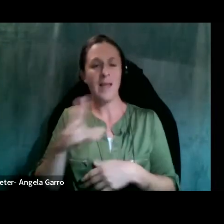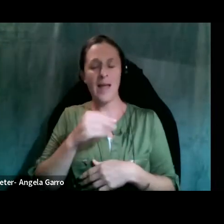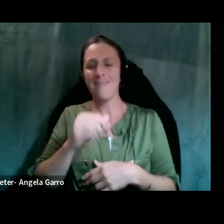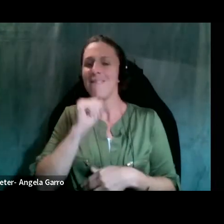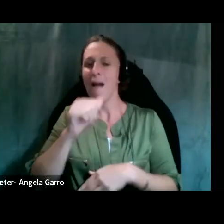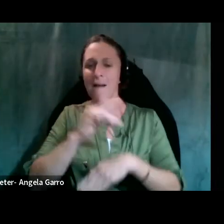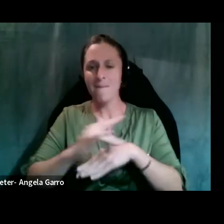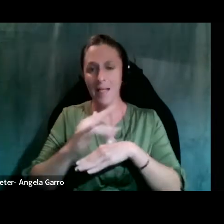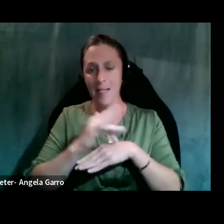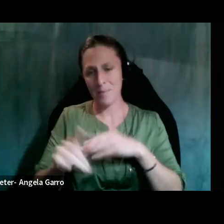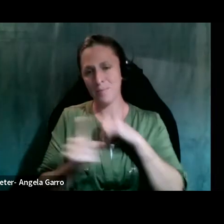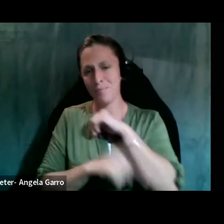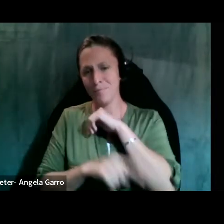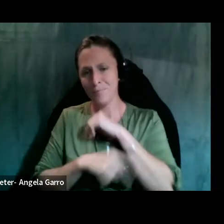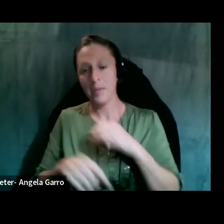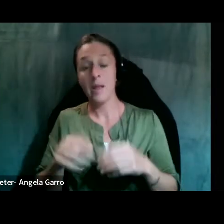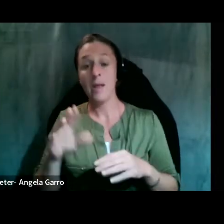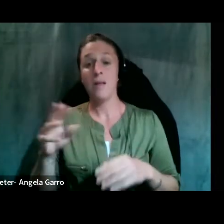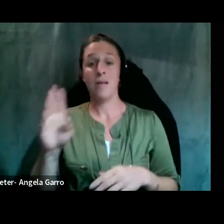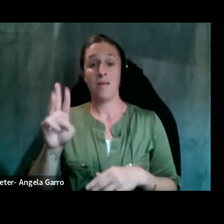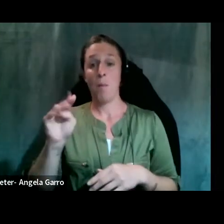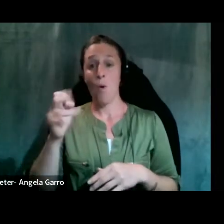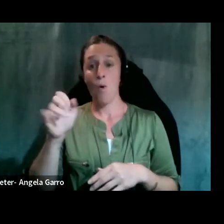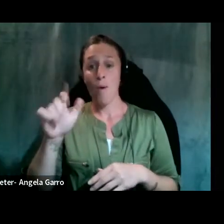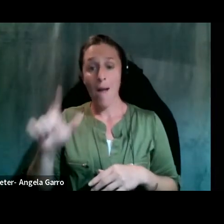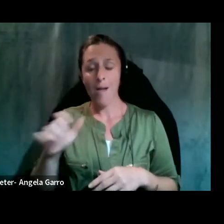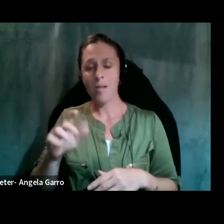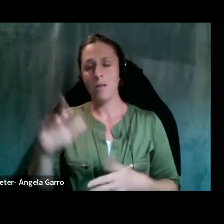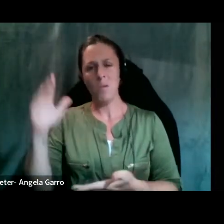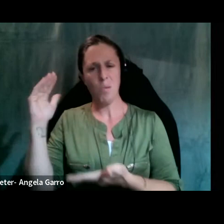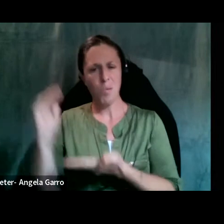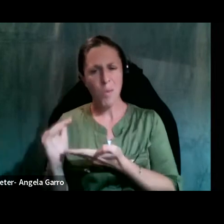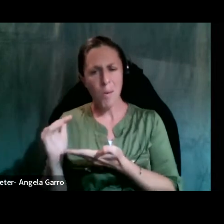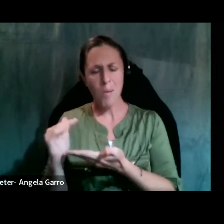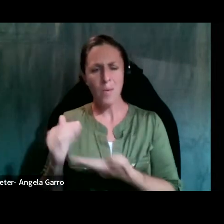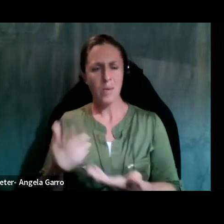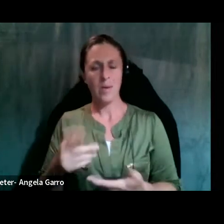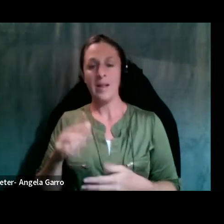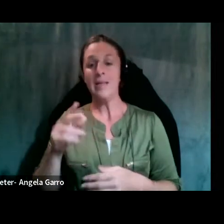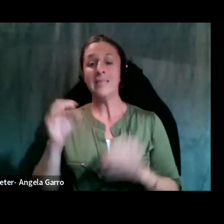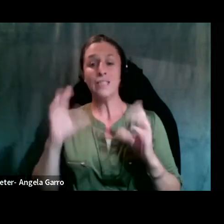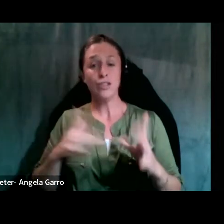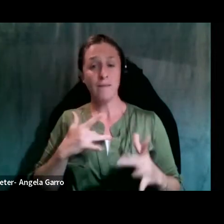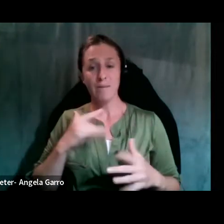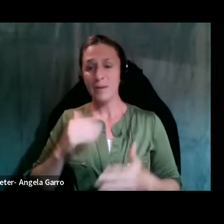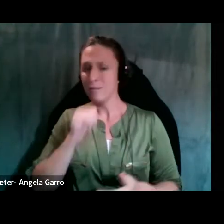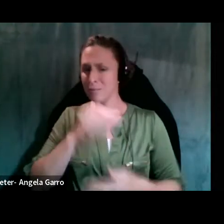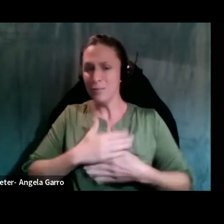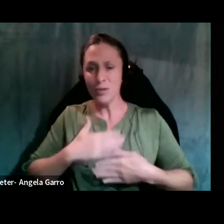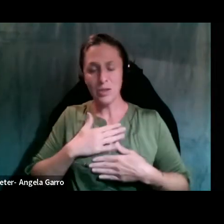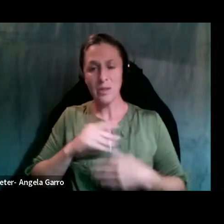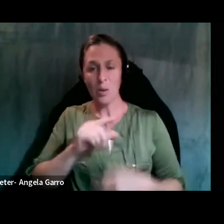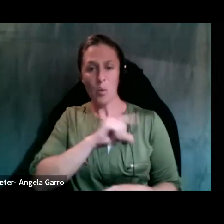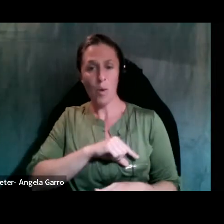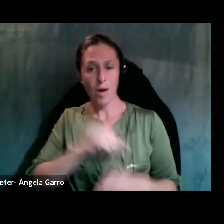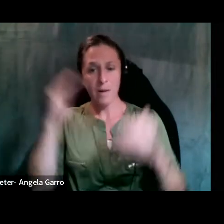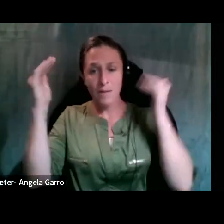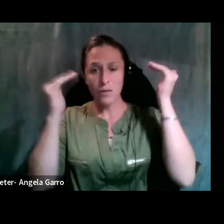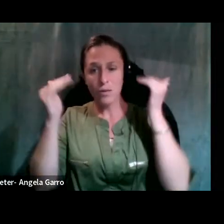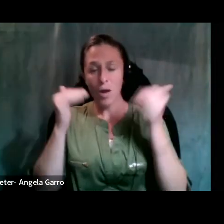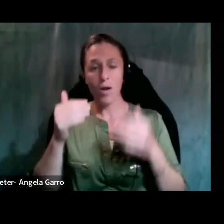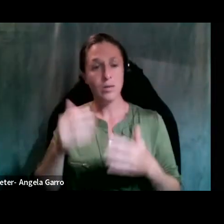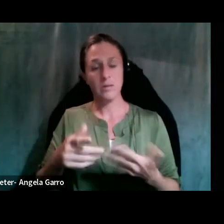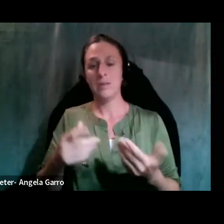unavailable. Morale is low, teachers feel unappreciated, and the quality of adult education is suffering. I